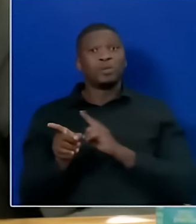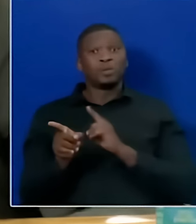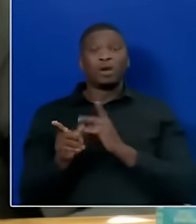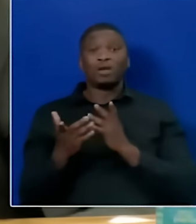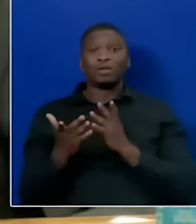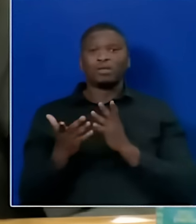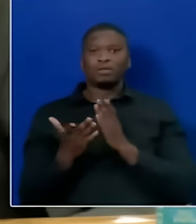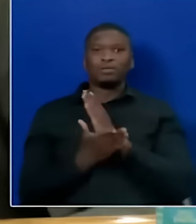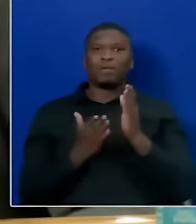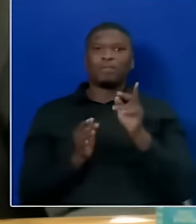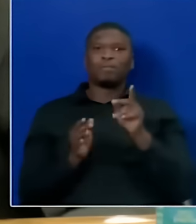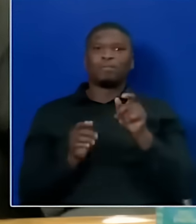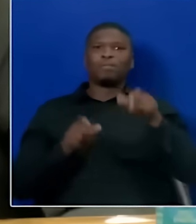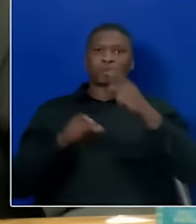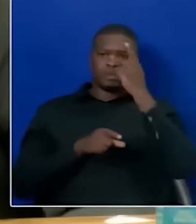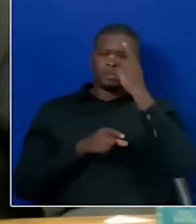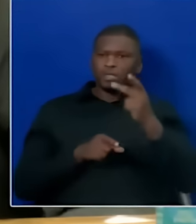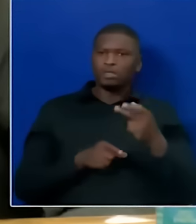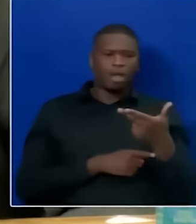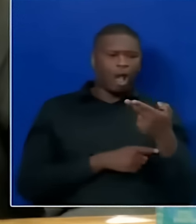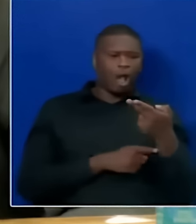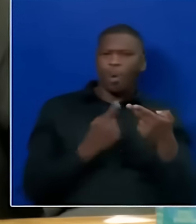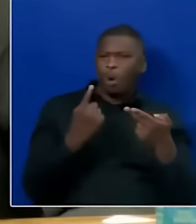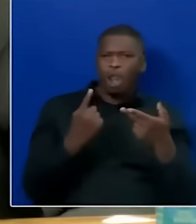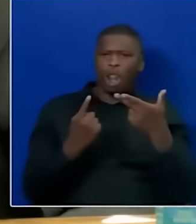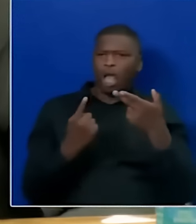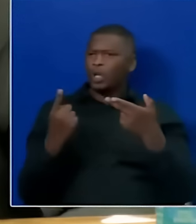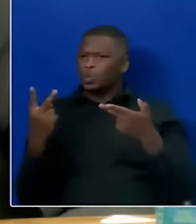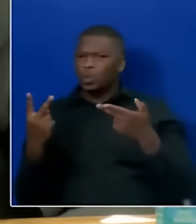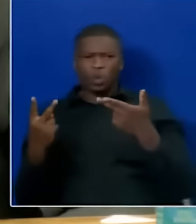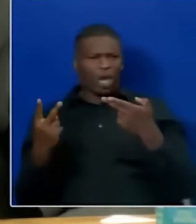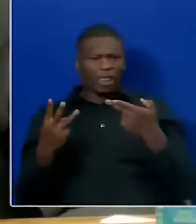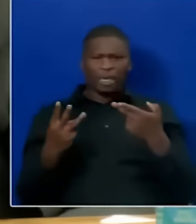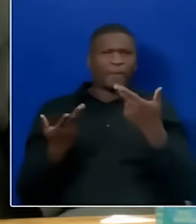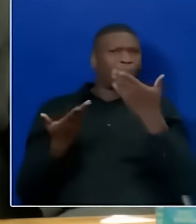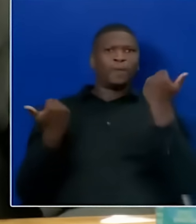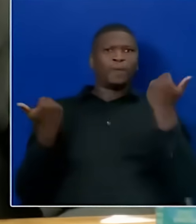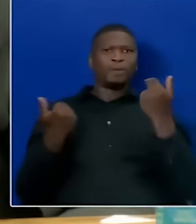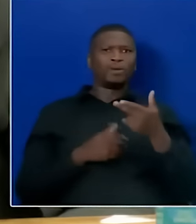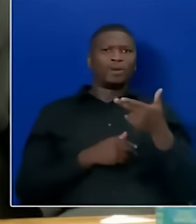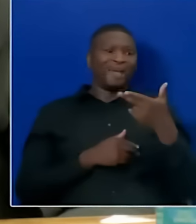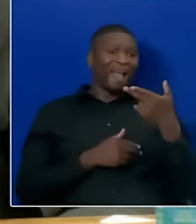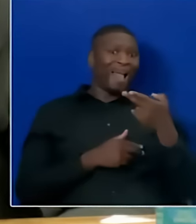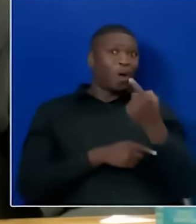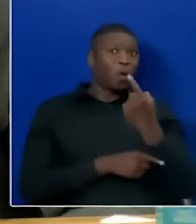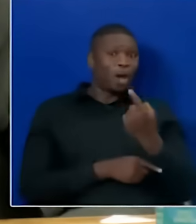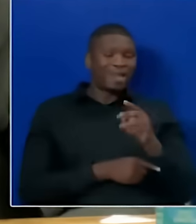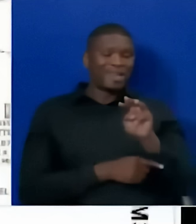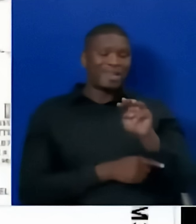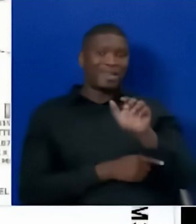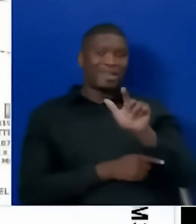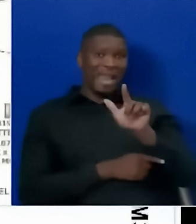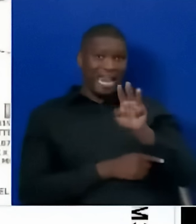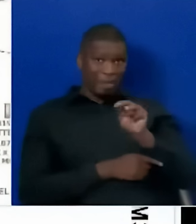1, gun 2, gun 3. So gun 1 is the 9mm Taurus seized in Bramley. Is that correct? That is